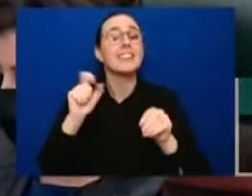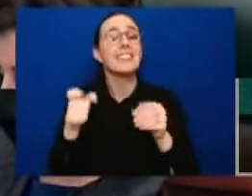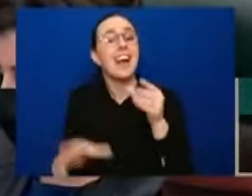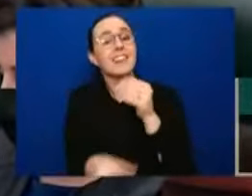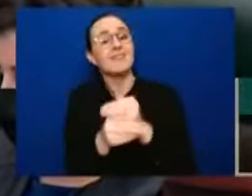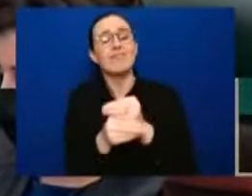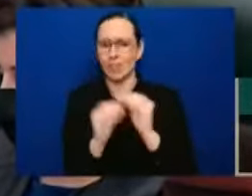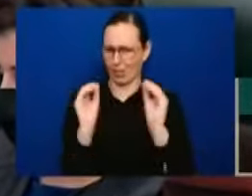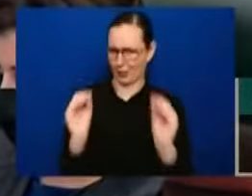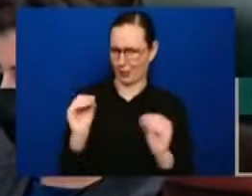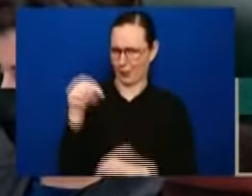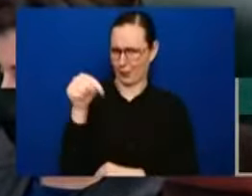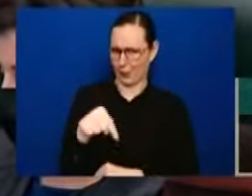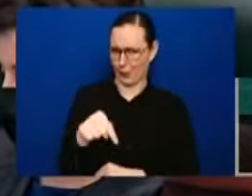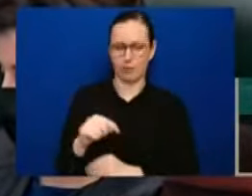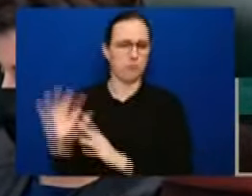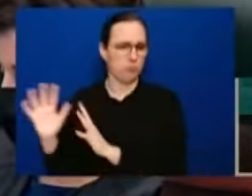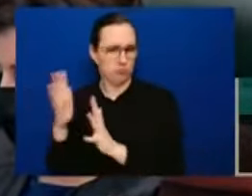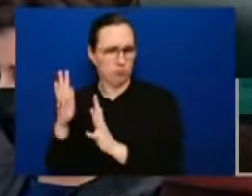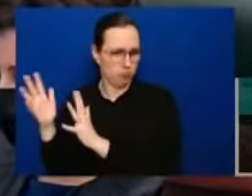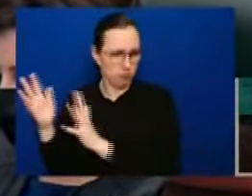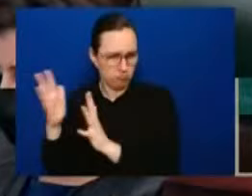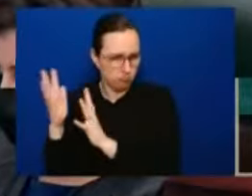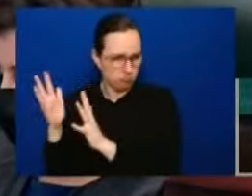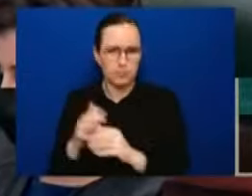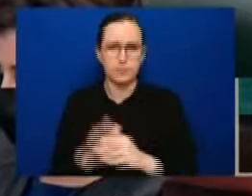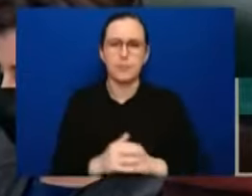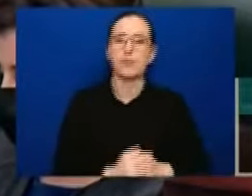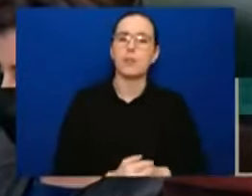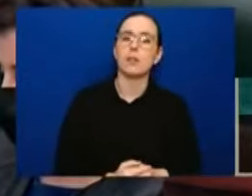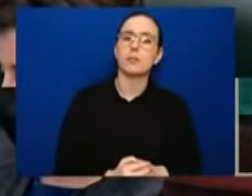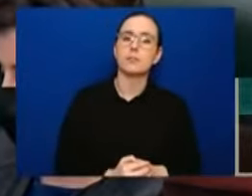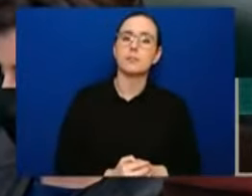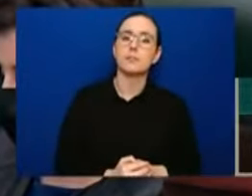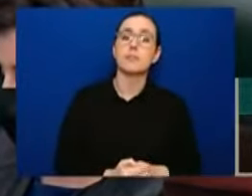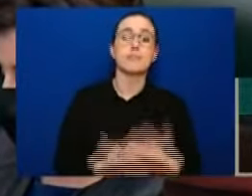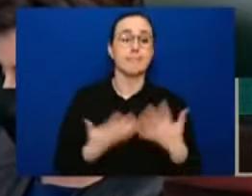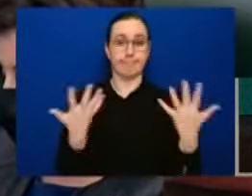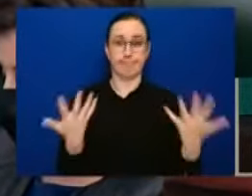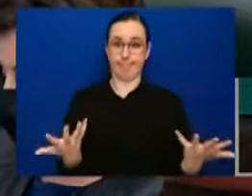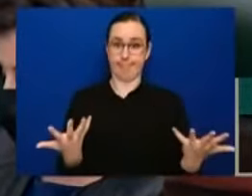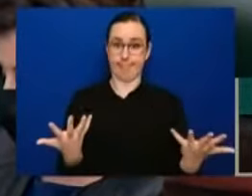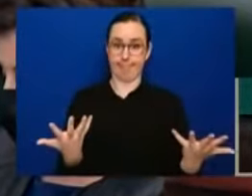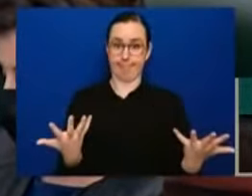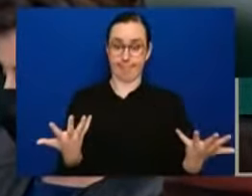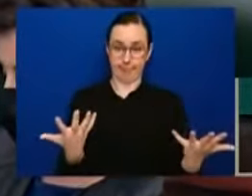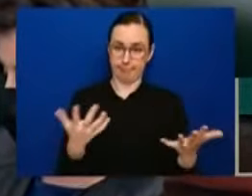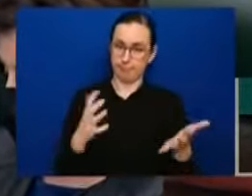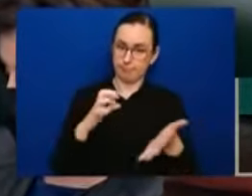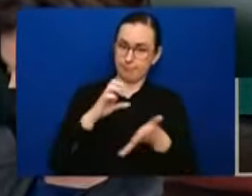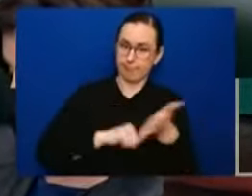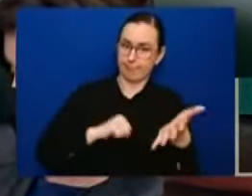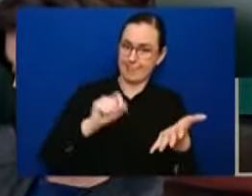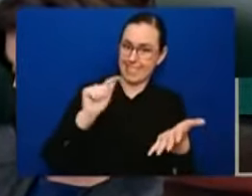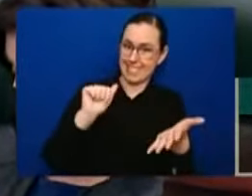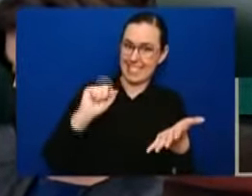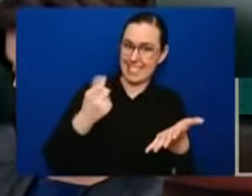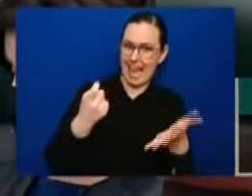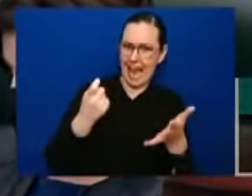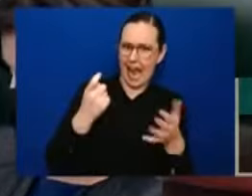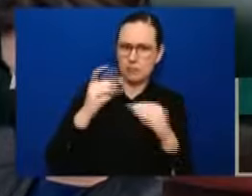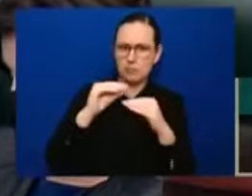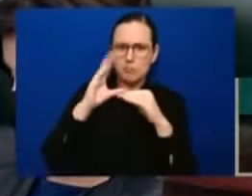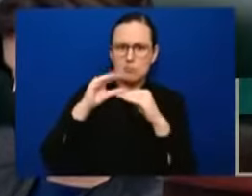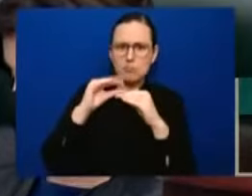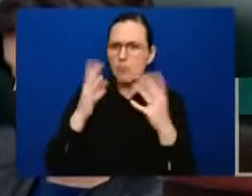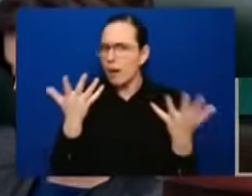And Mr. Speaker, advantageous tax rates are not just for corporations. Albertans continue to pay less in overall taxes